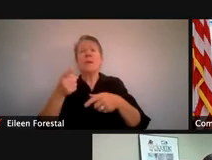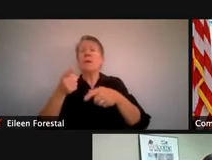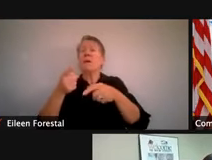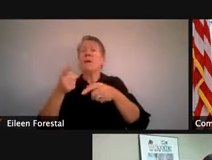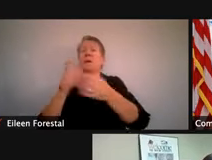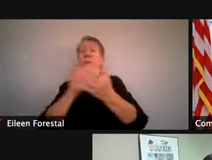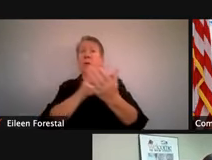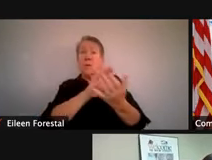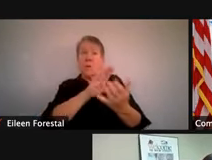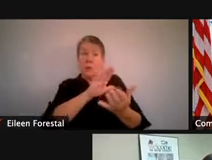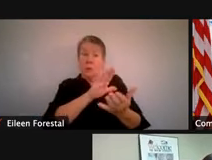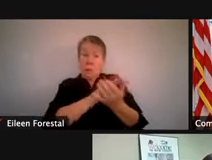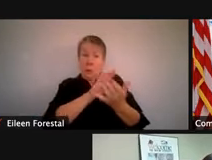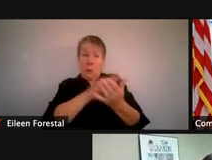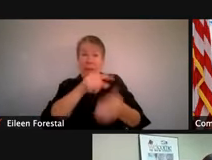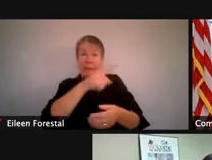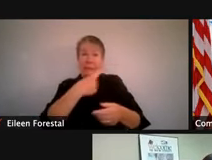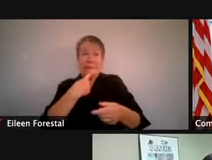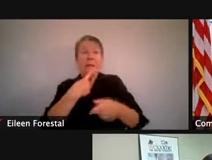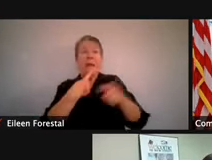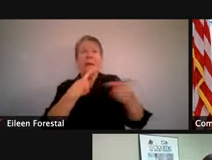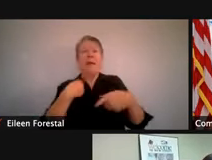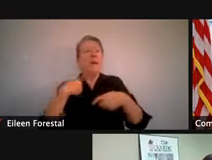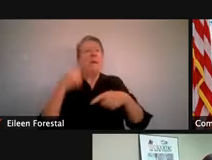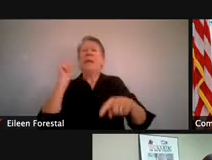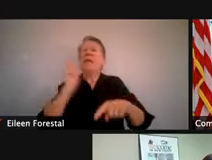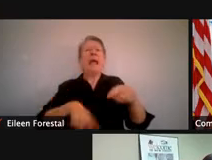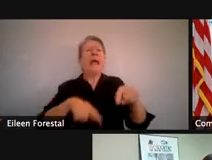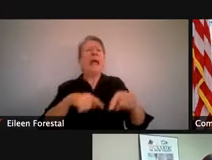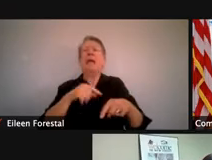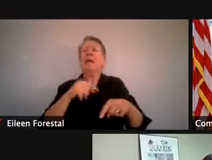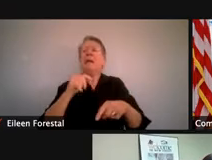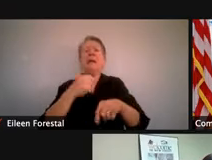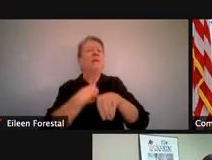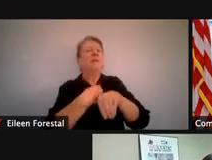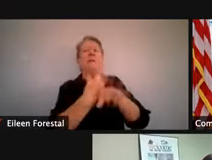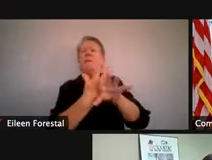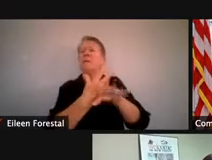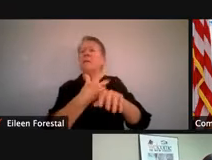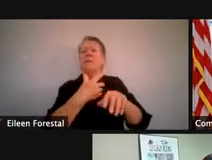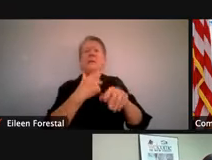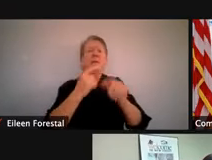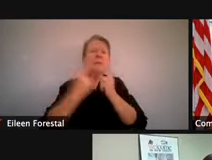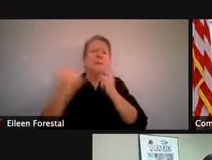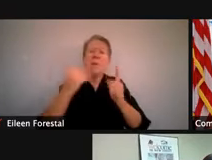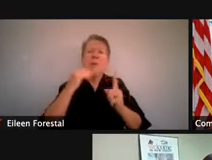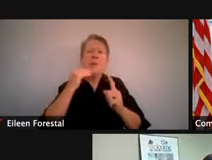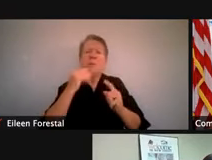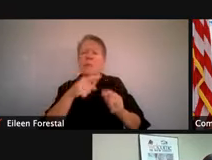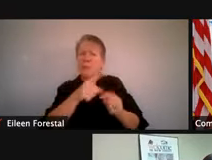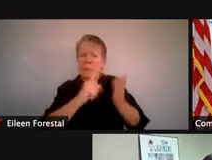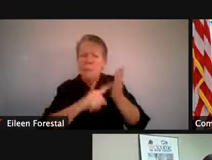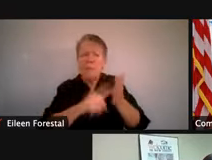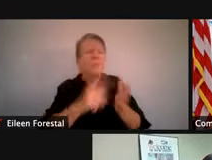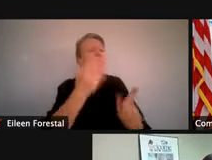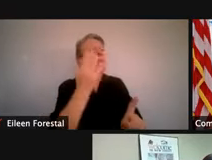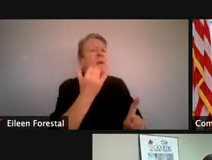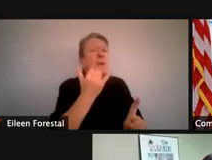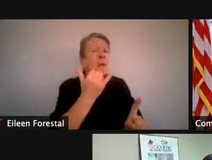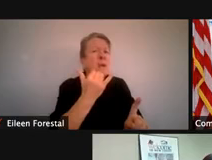delineate why that was the case, what the gap was, what was your plan for remediation, what you needed from us or the